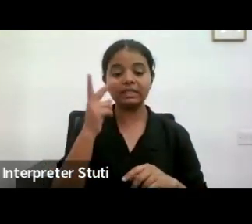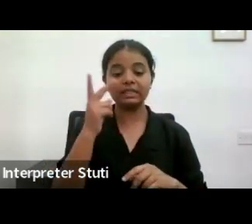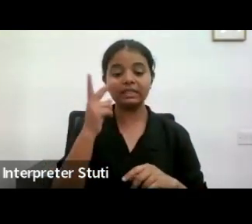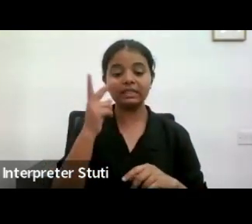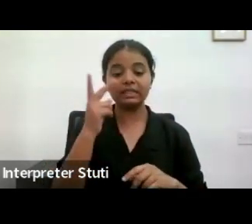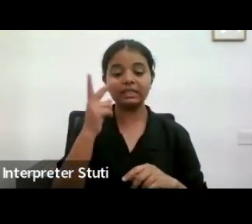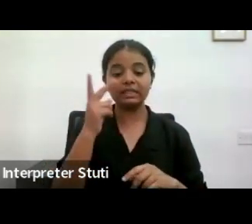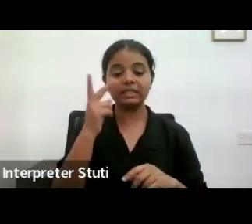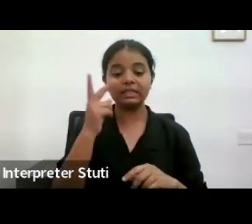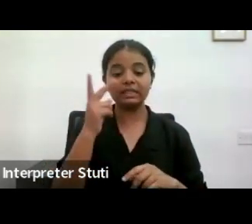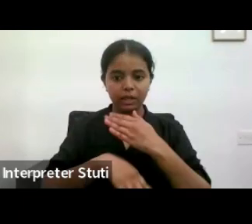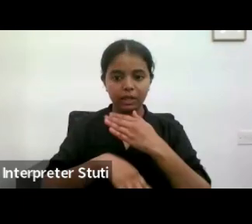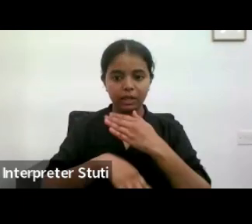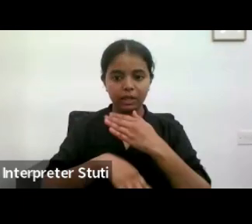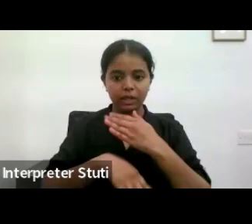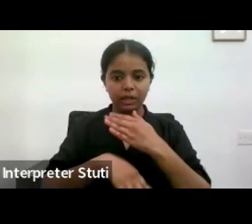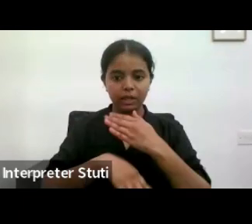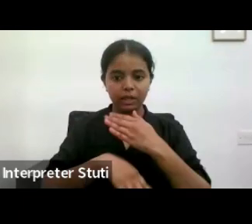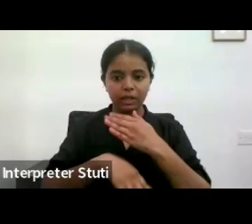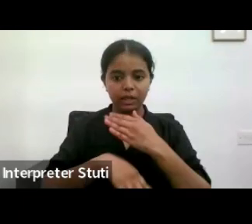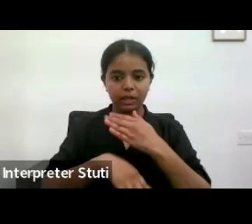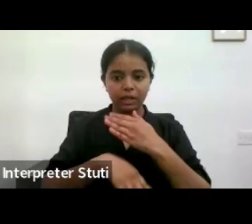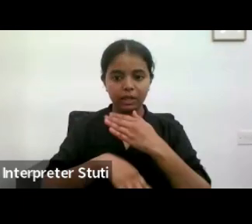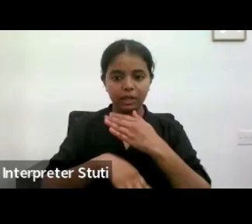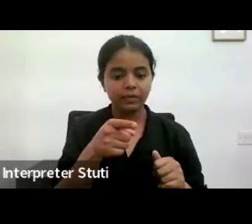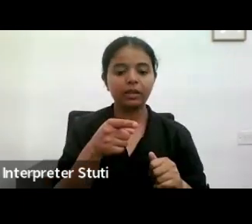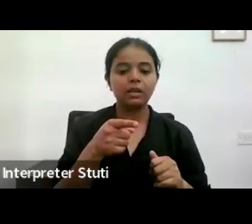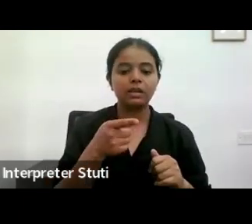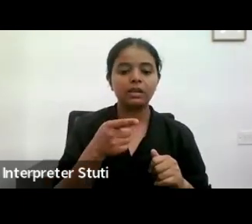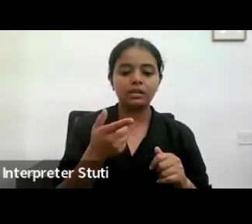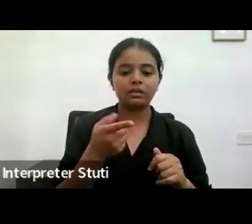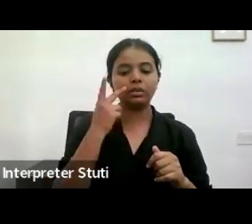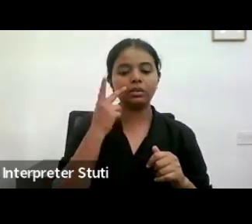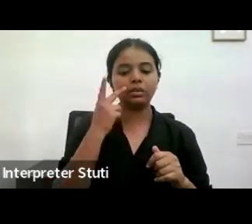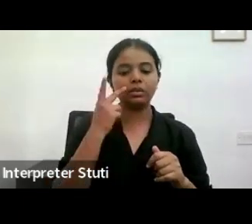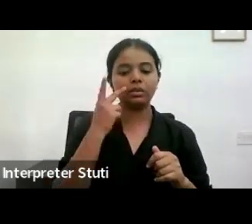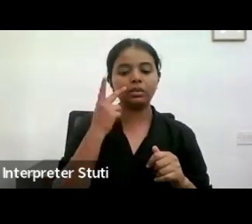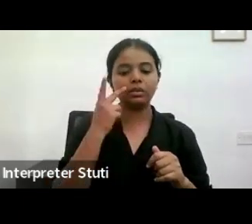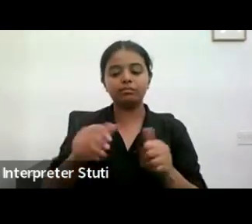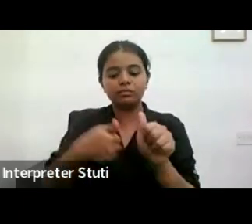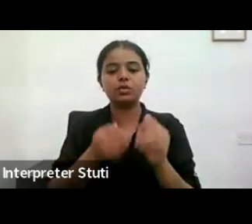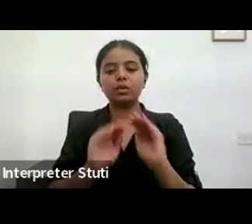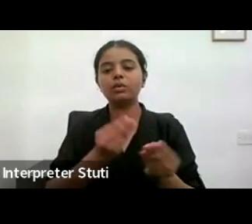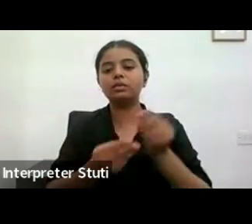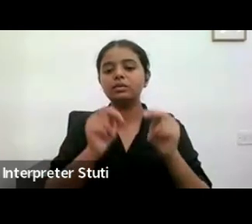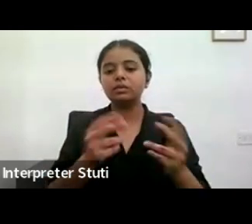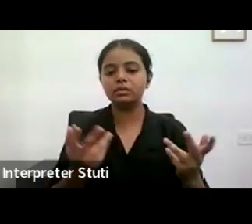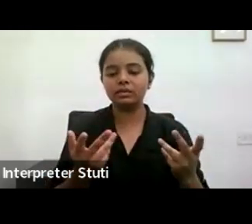there questions about what kinds of adaptive equipment that child might need, whether or